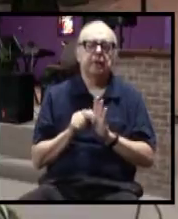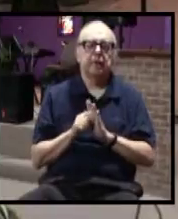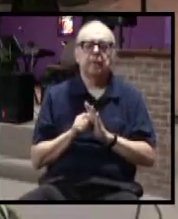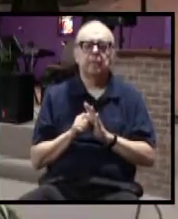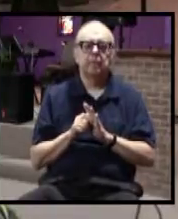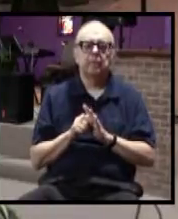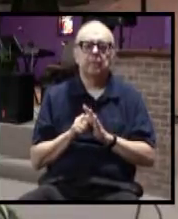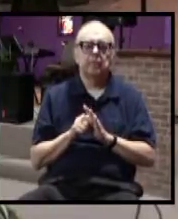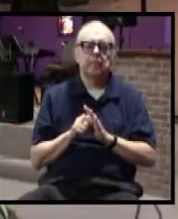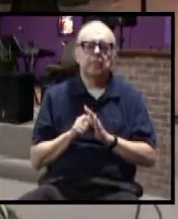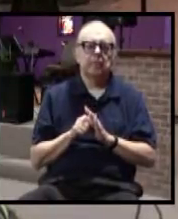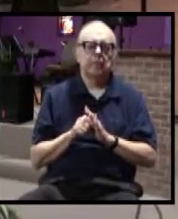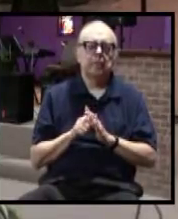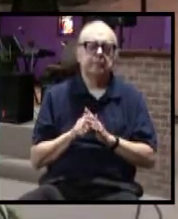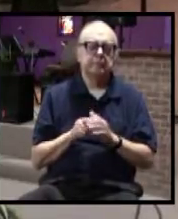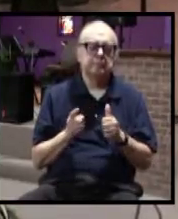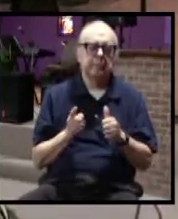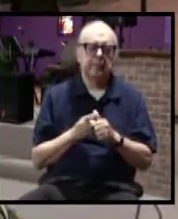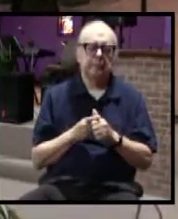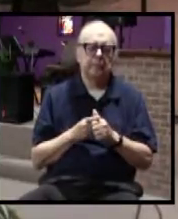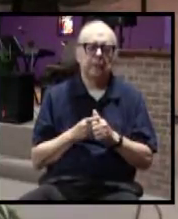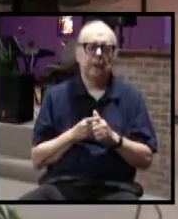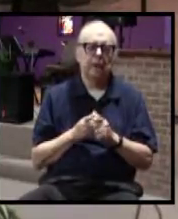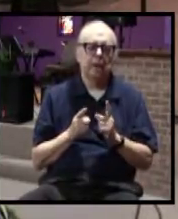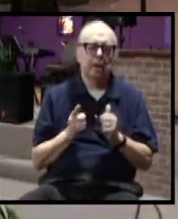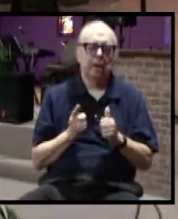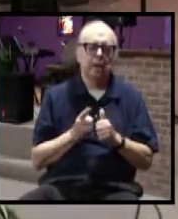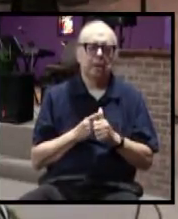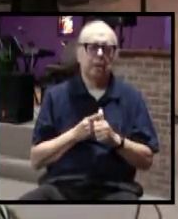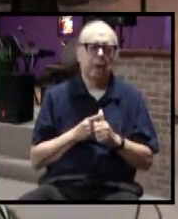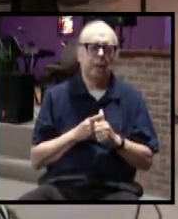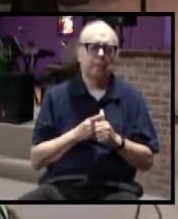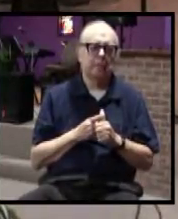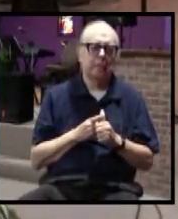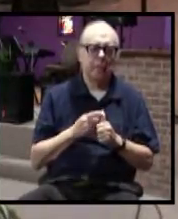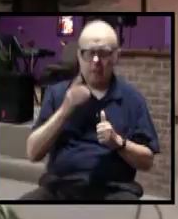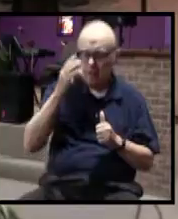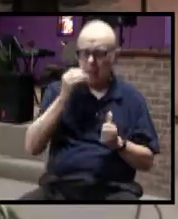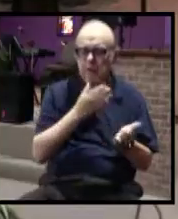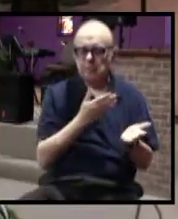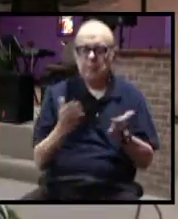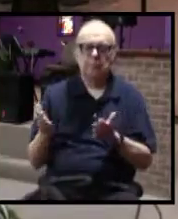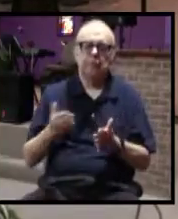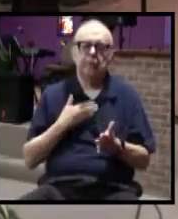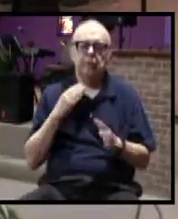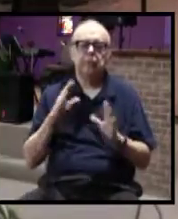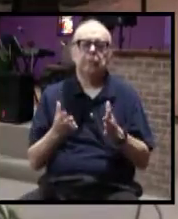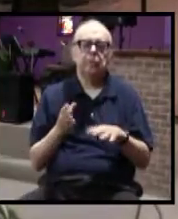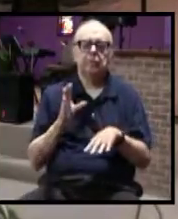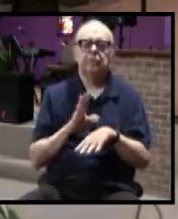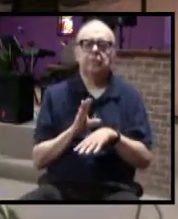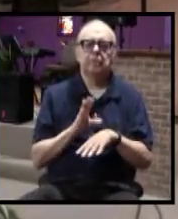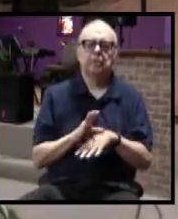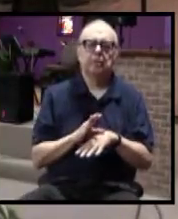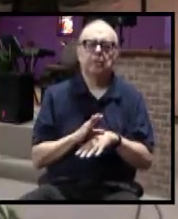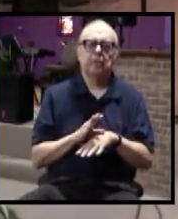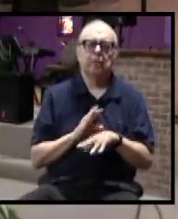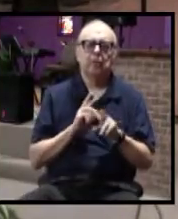of the first time that she had met Nathan and she brought Nathan to her youth group.